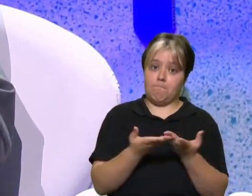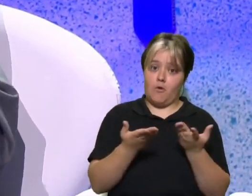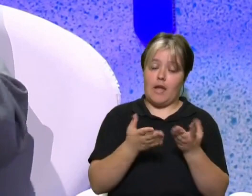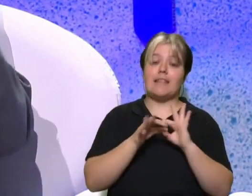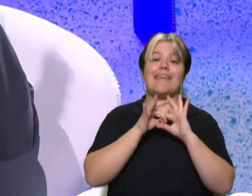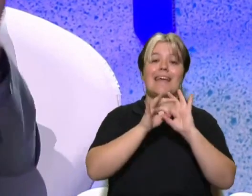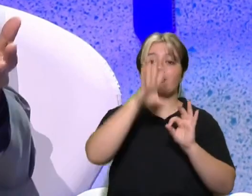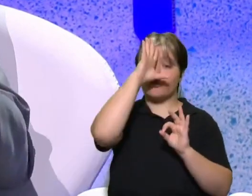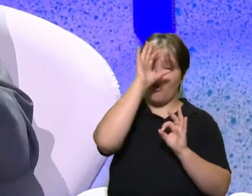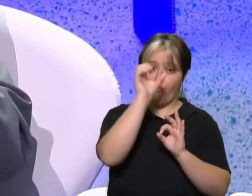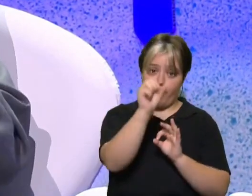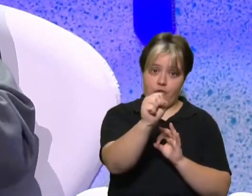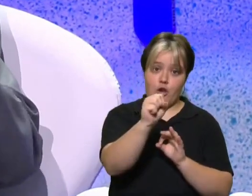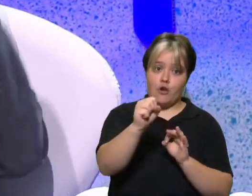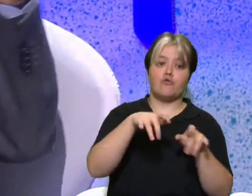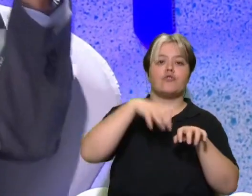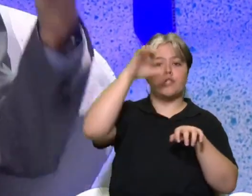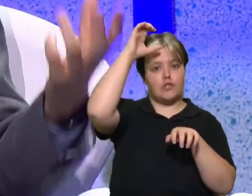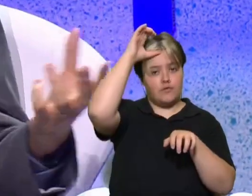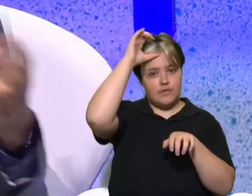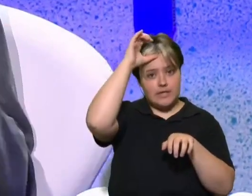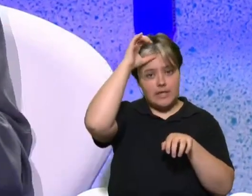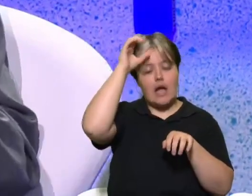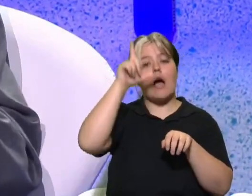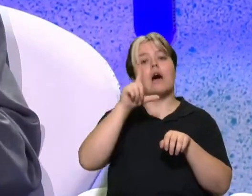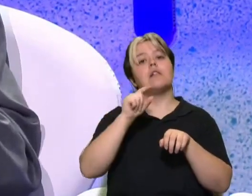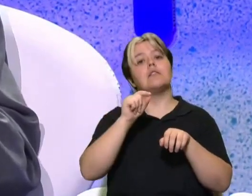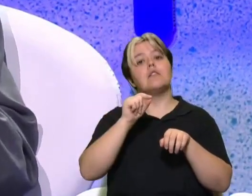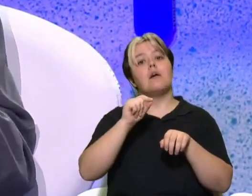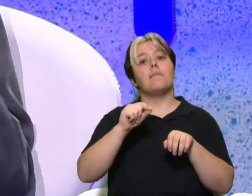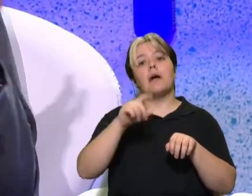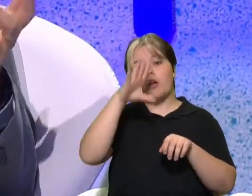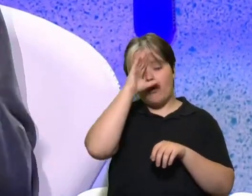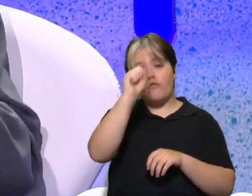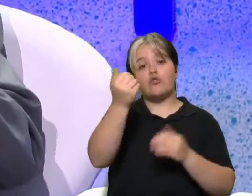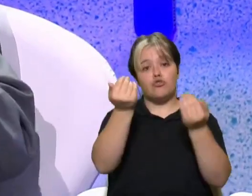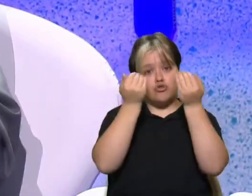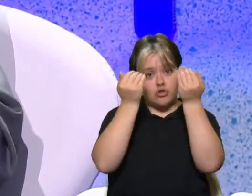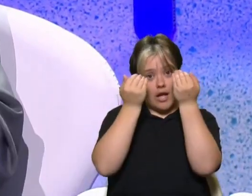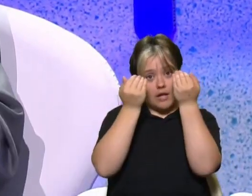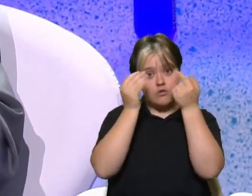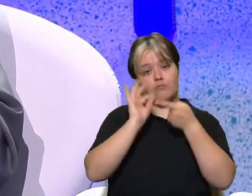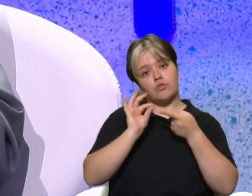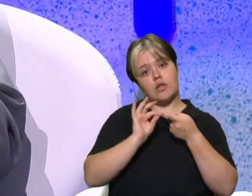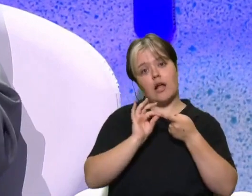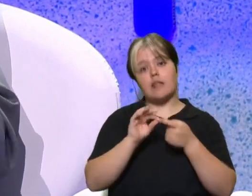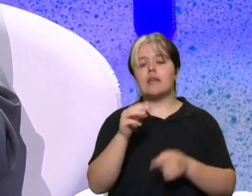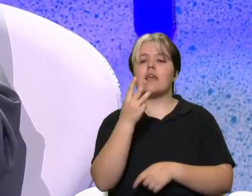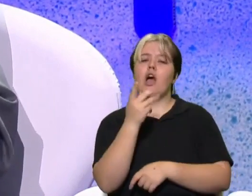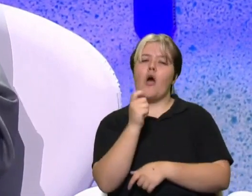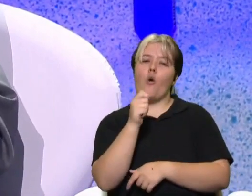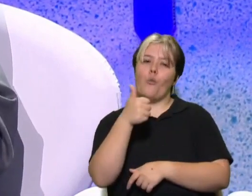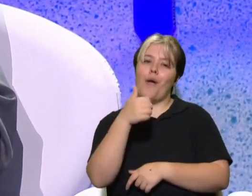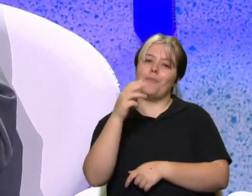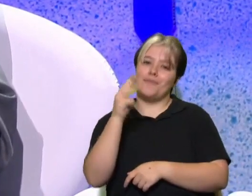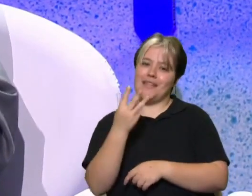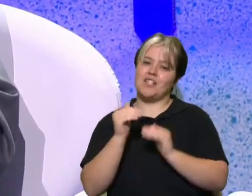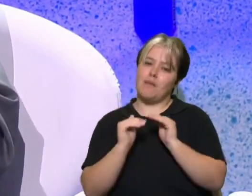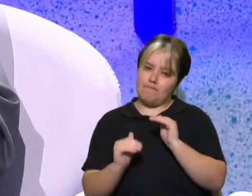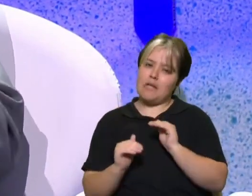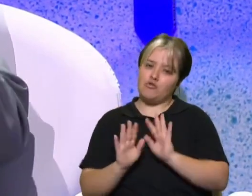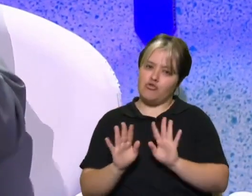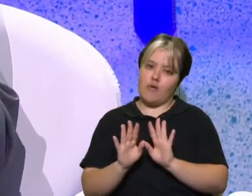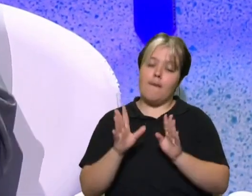have many consequences in terms of government, AI, data in particular, less in terms of